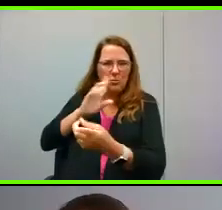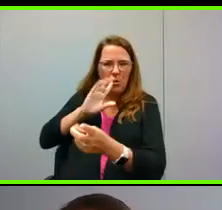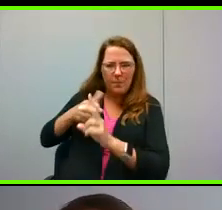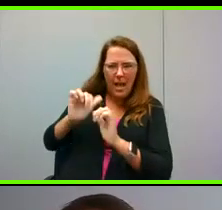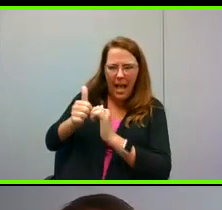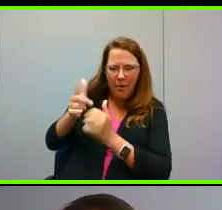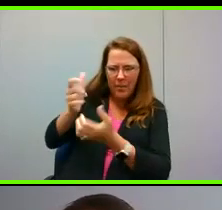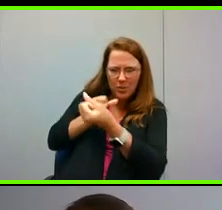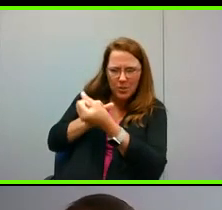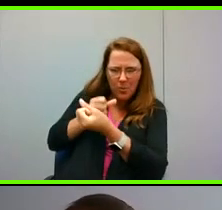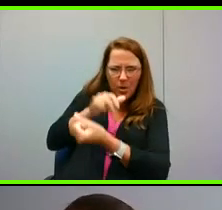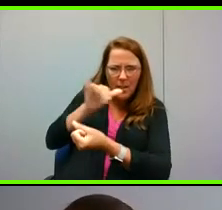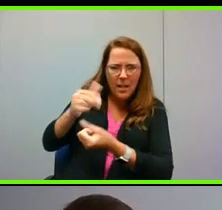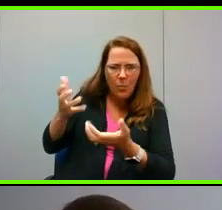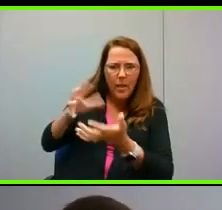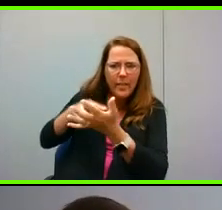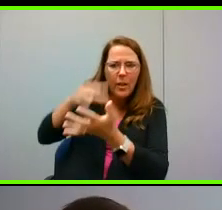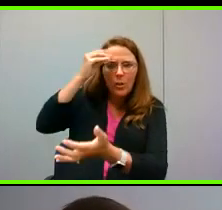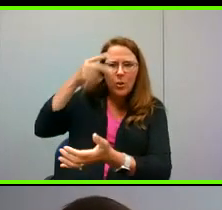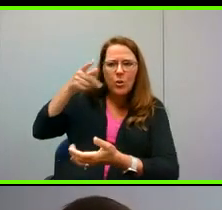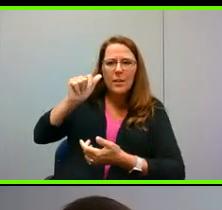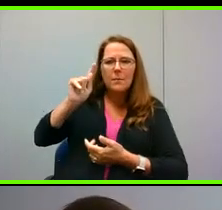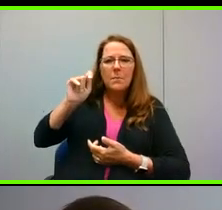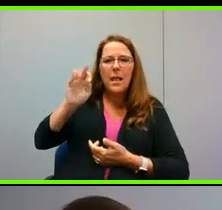their learning platforms are going to look like.